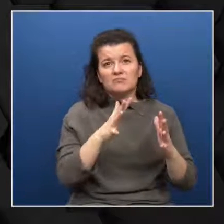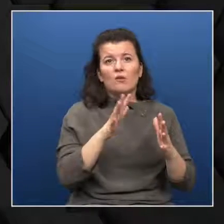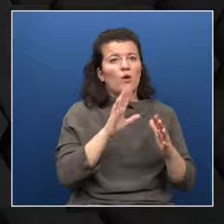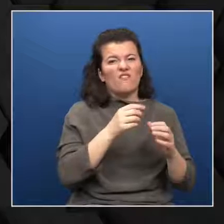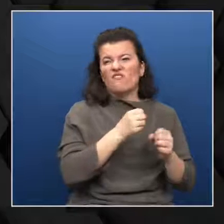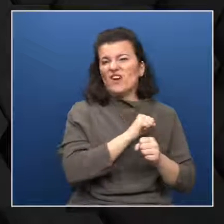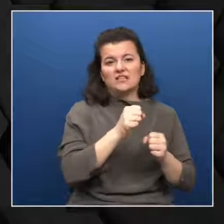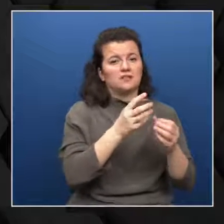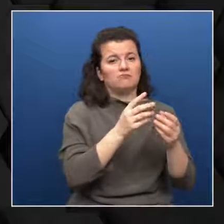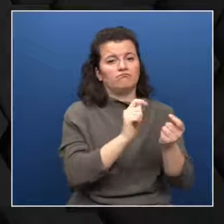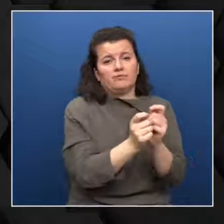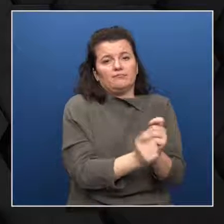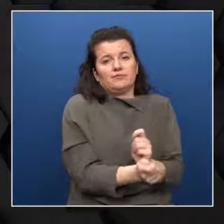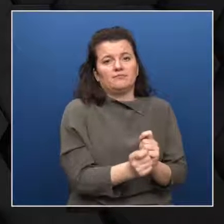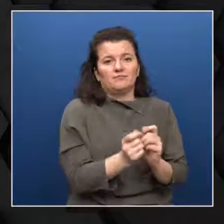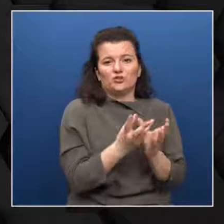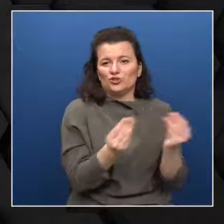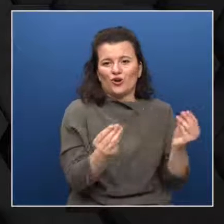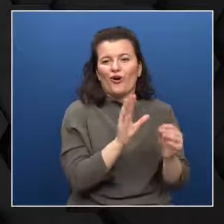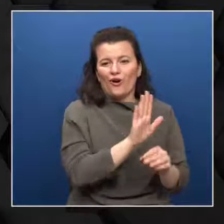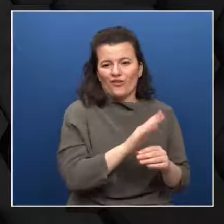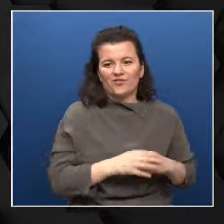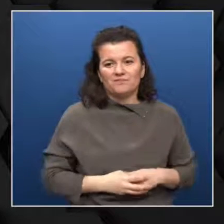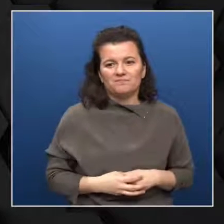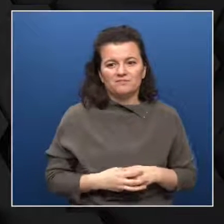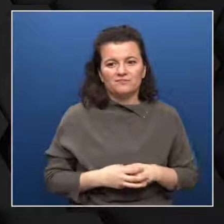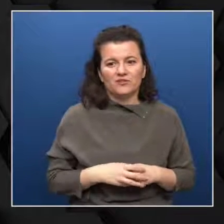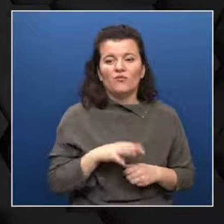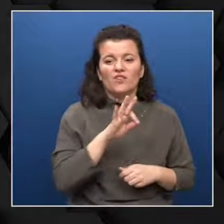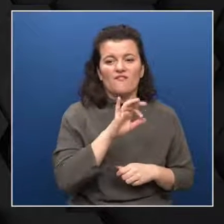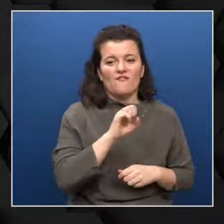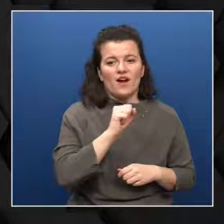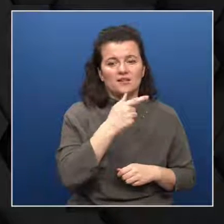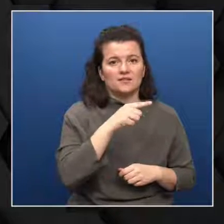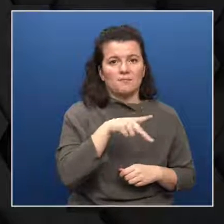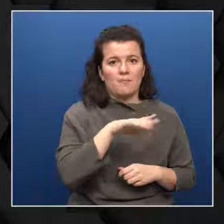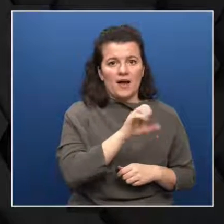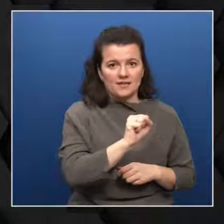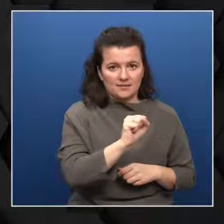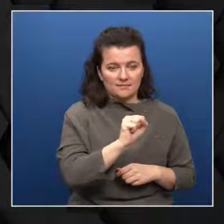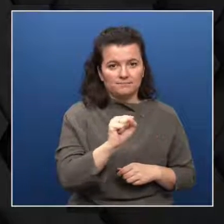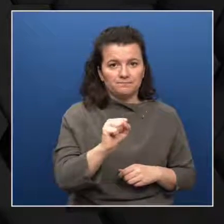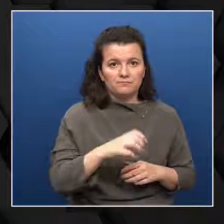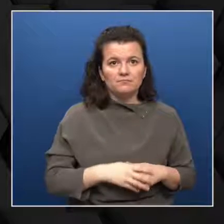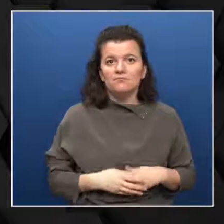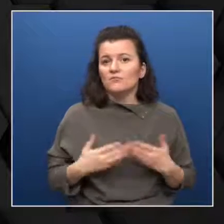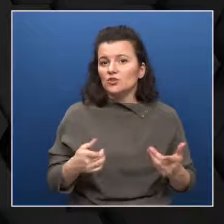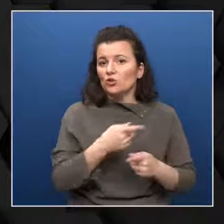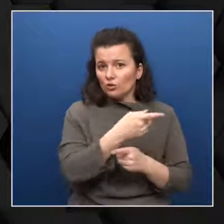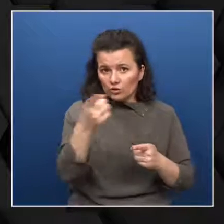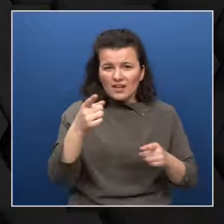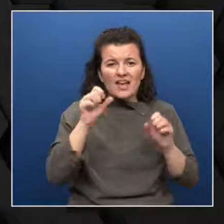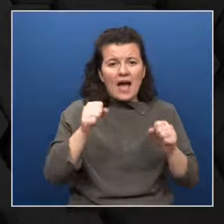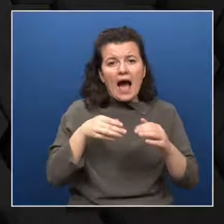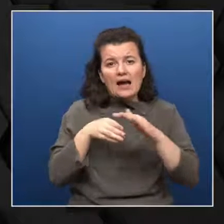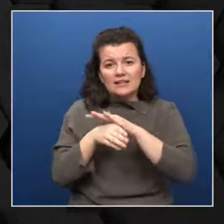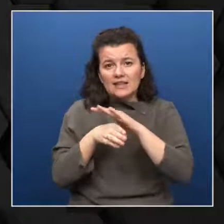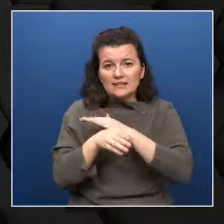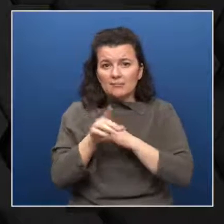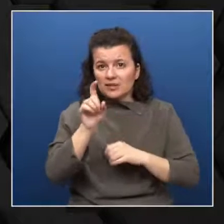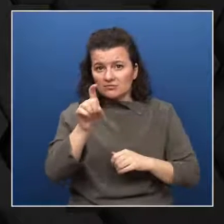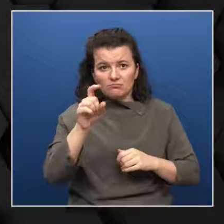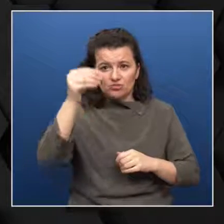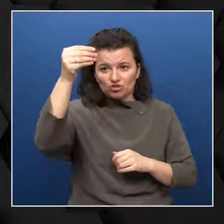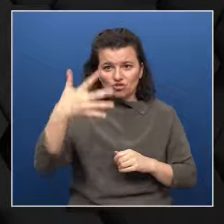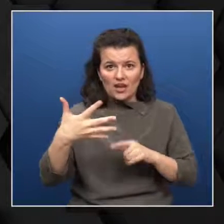to really get an eyeball of that, you need to be able to do that accessibility checklist and get that WCAG 2.1